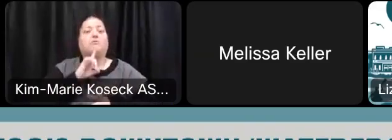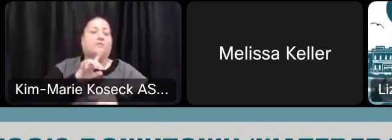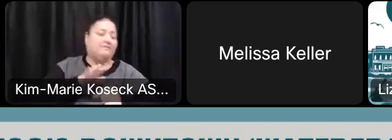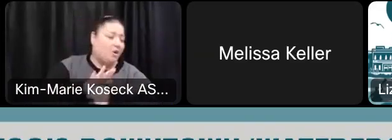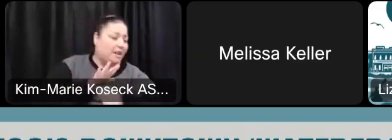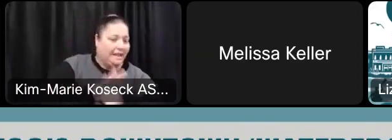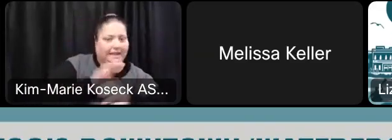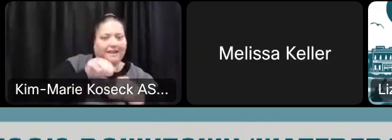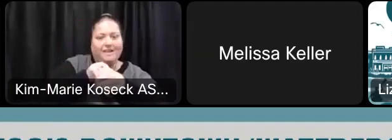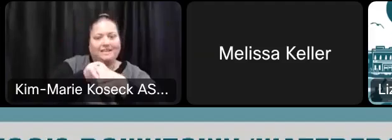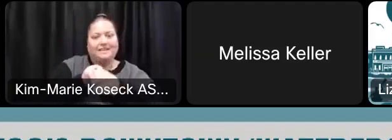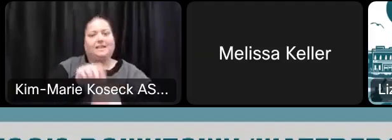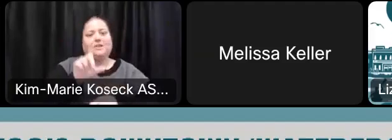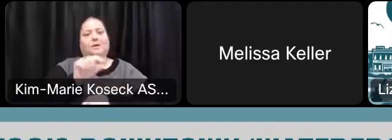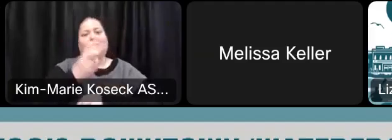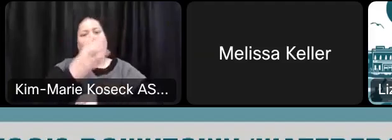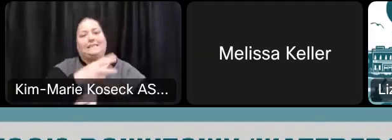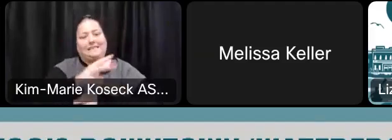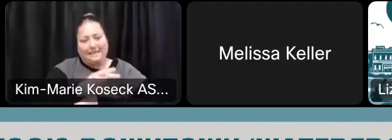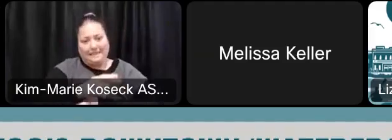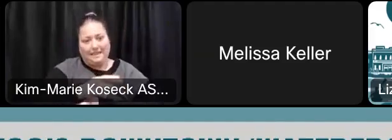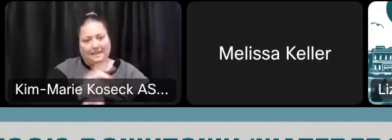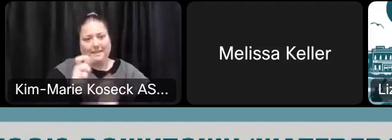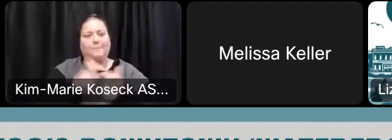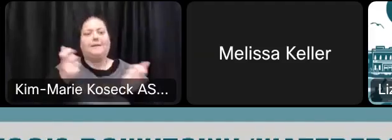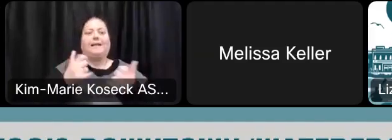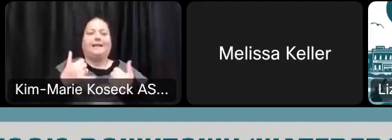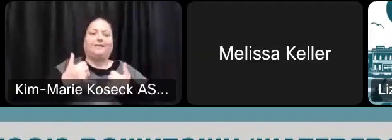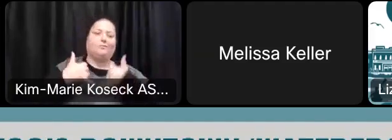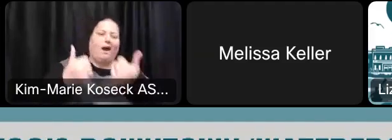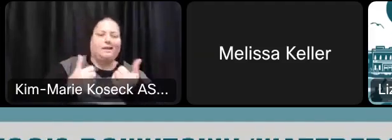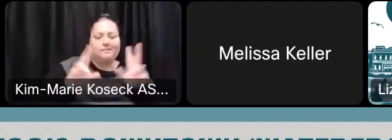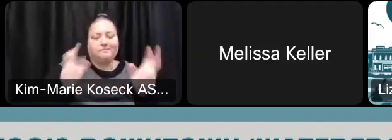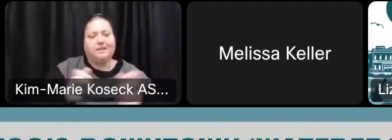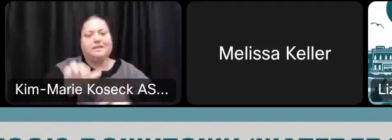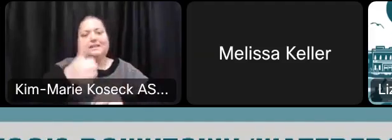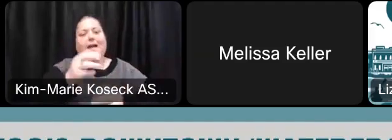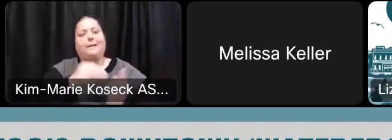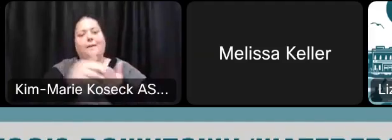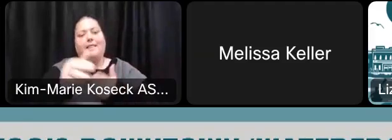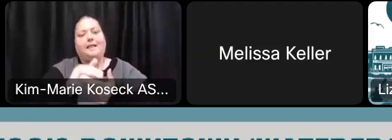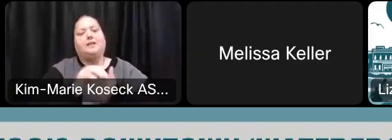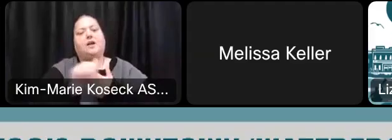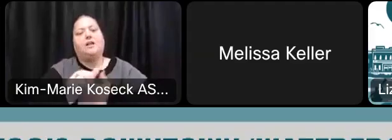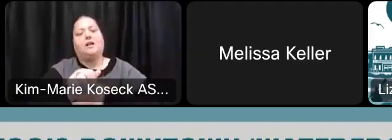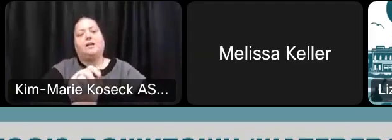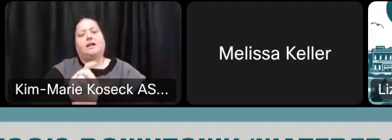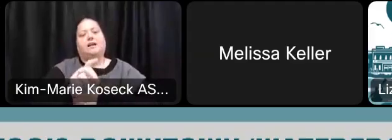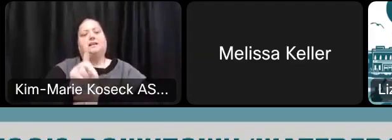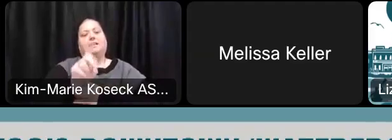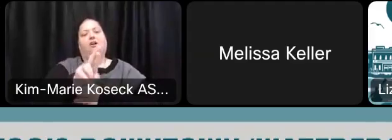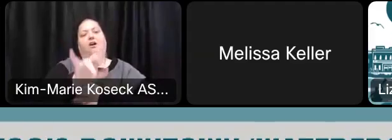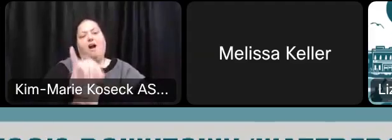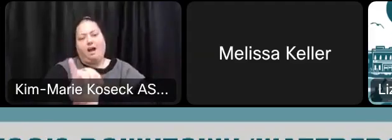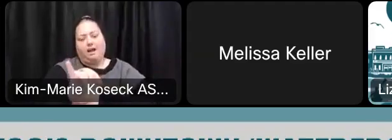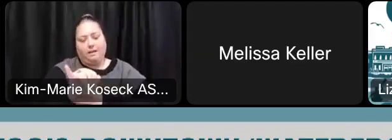You'll see in 2016, they got the big prize, the $10 million DRI award. But